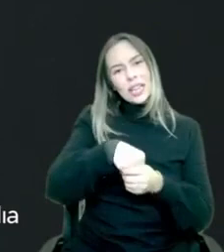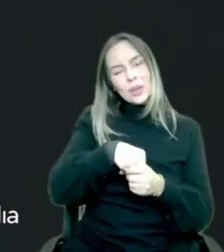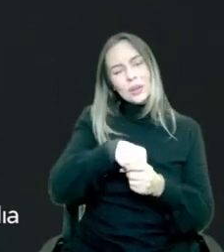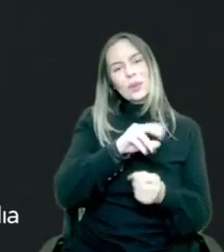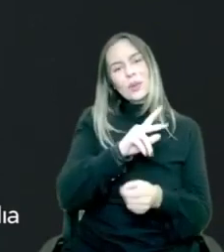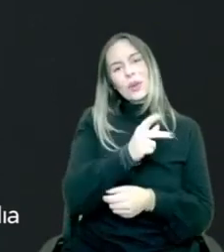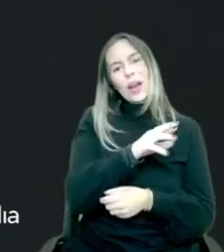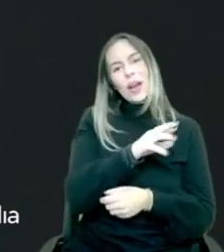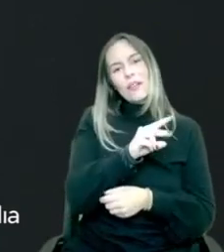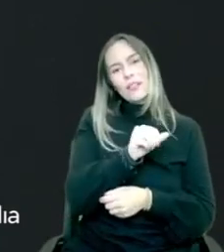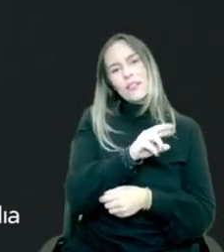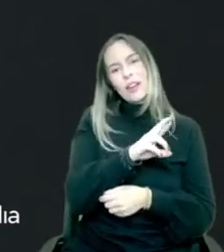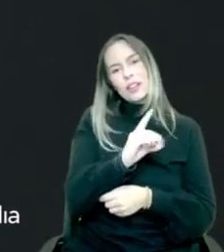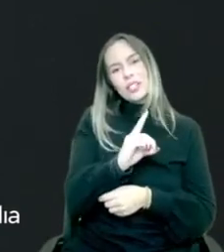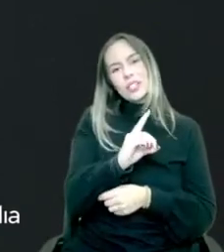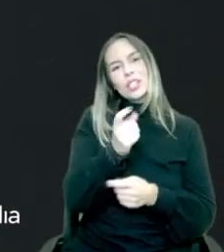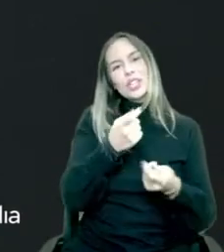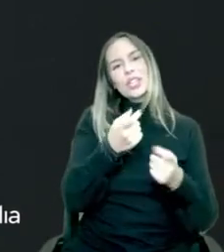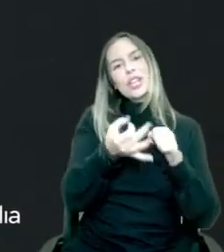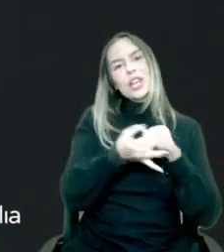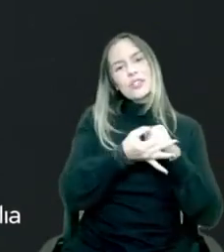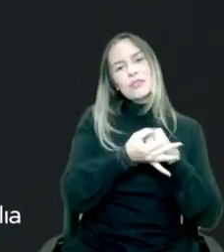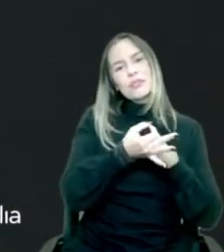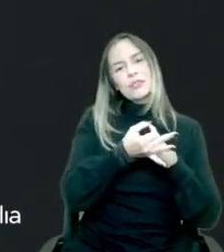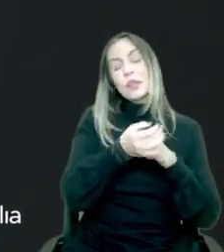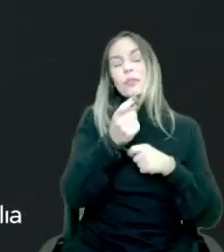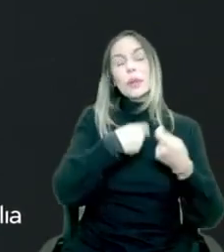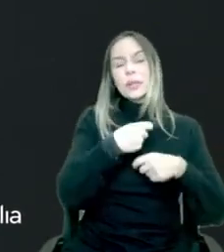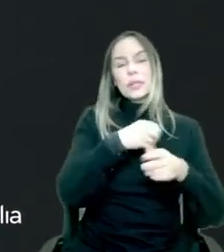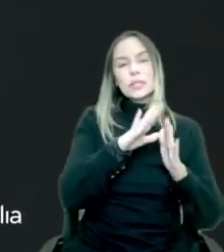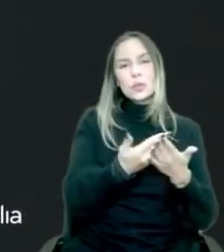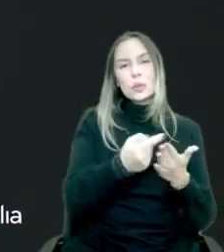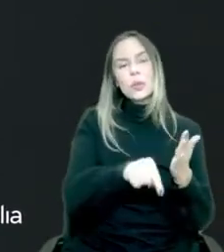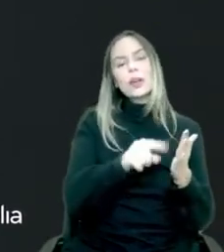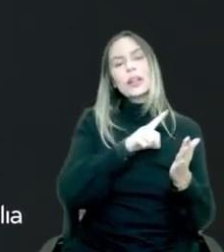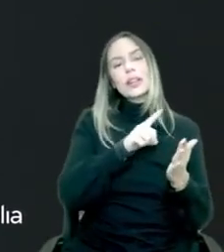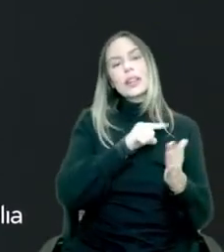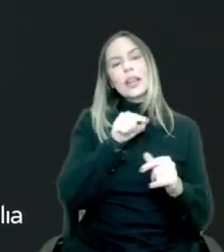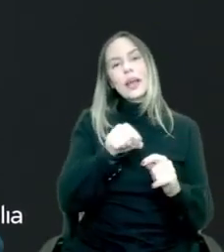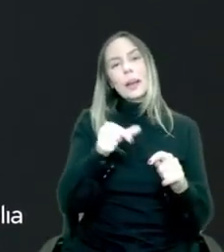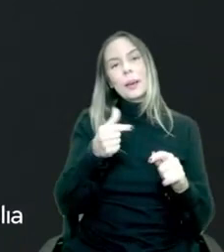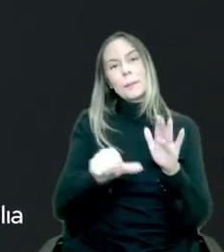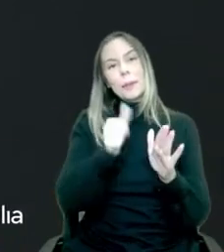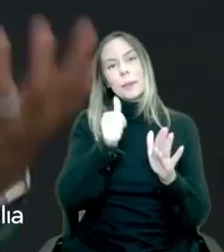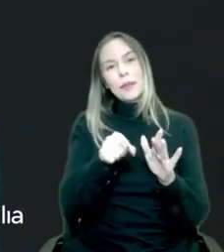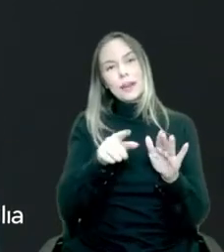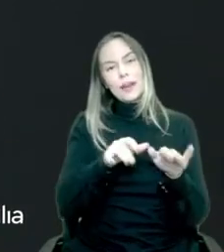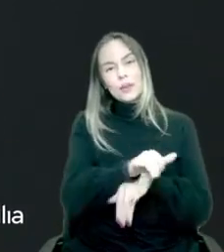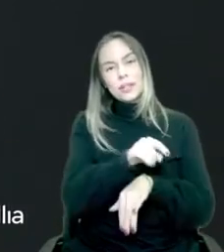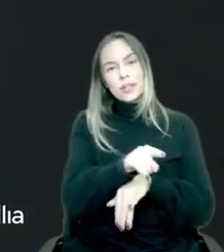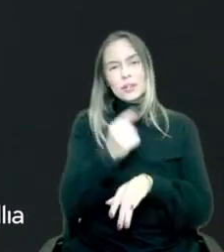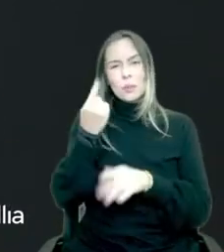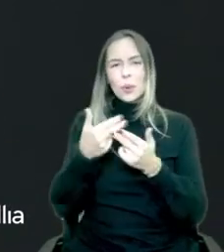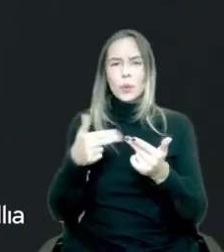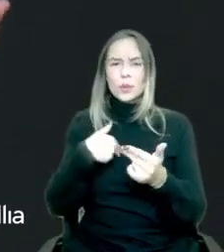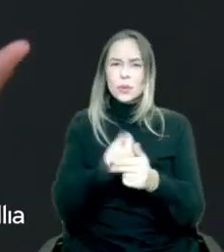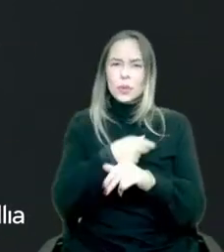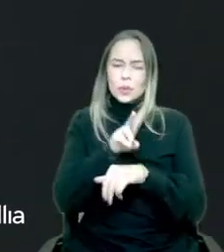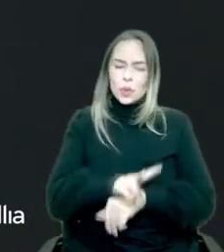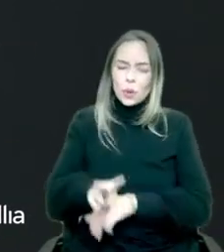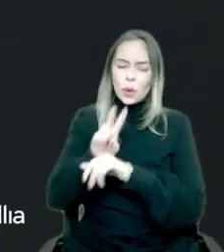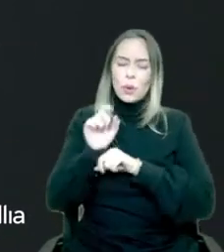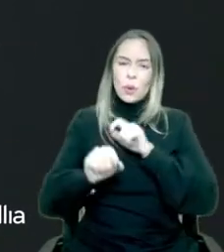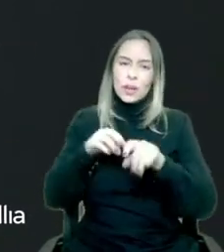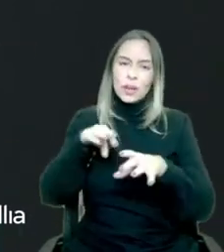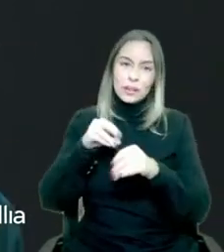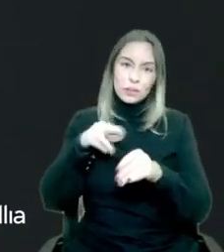this and design. So very exciting that happened. But one of the things that we were looking at and in our company, what we've been thinking about, obviously